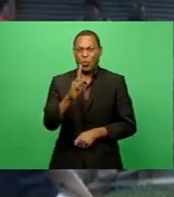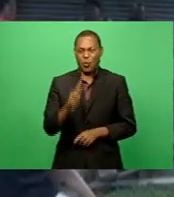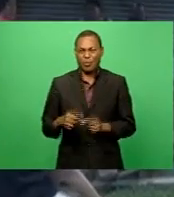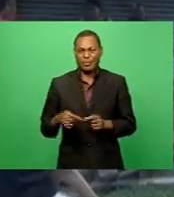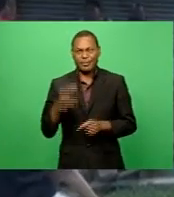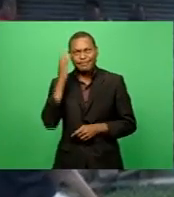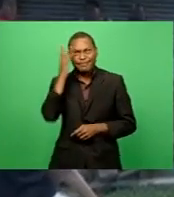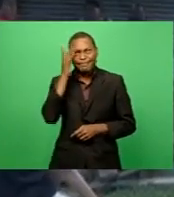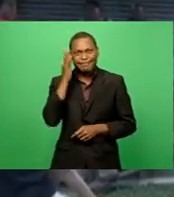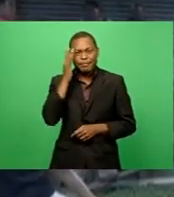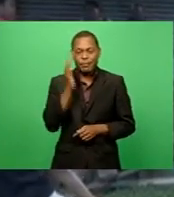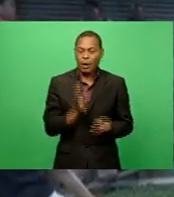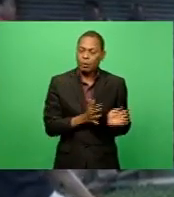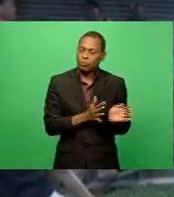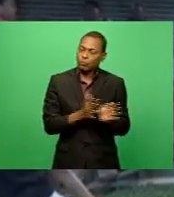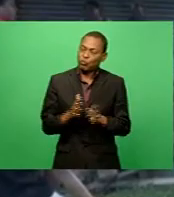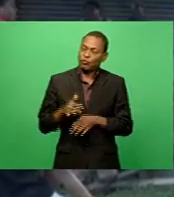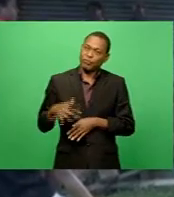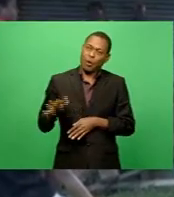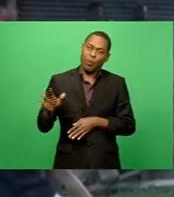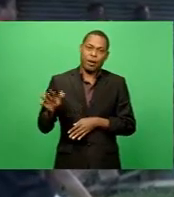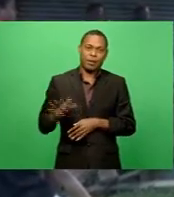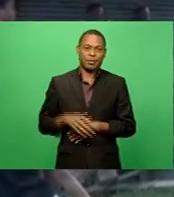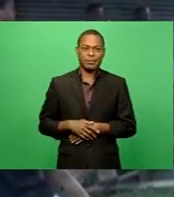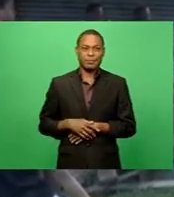move away from the village as I live alone.